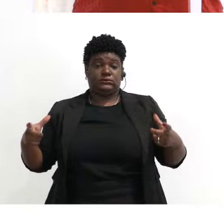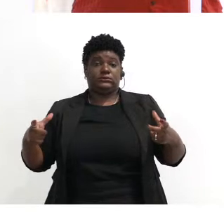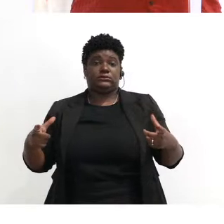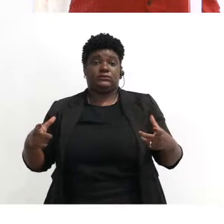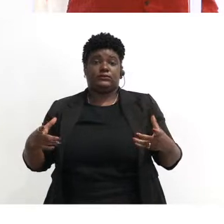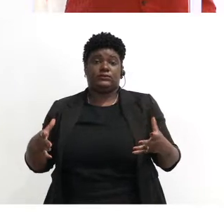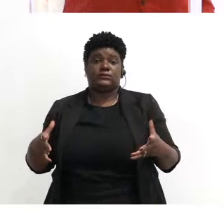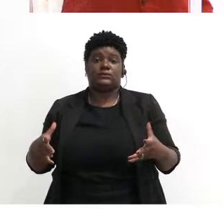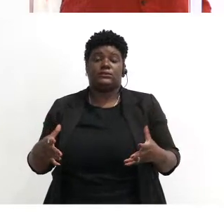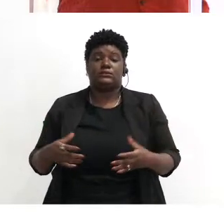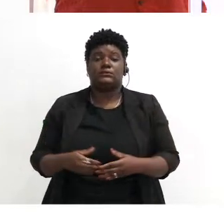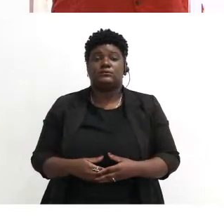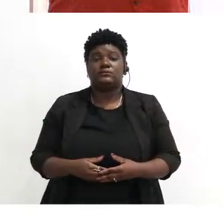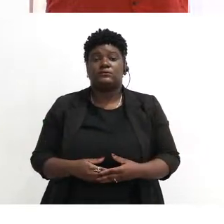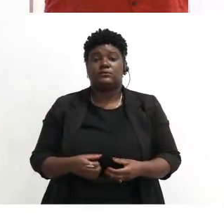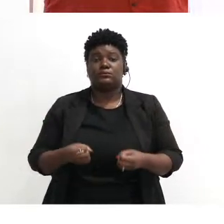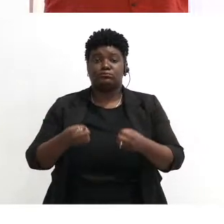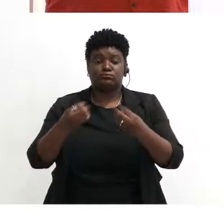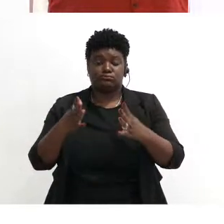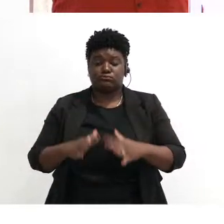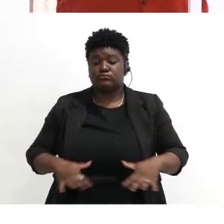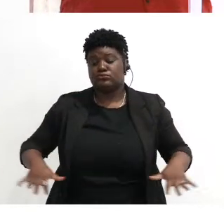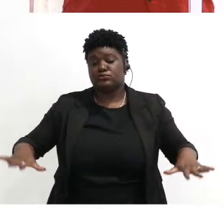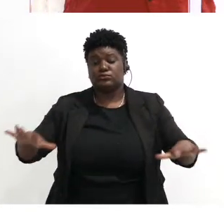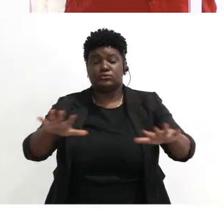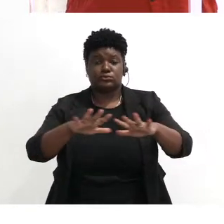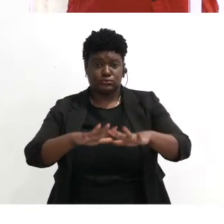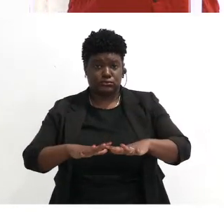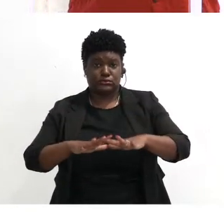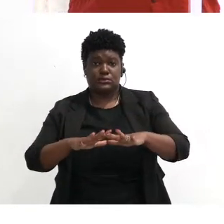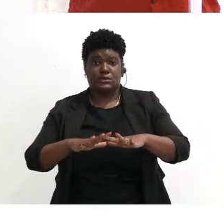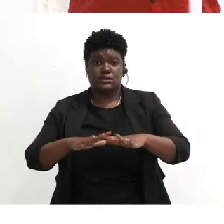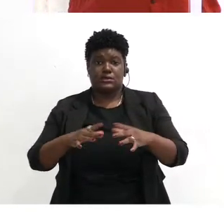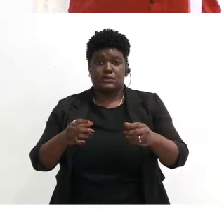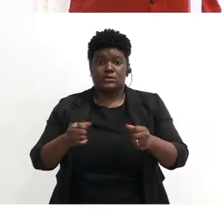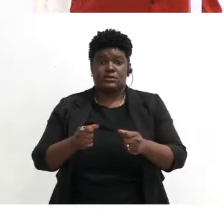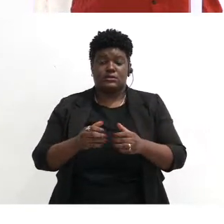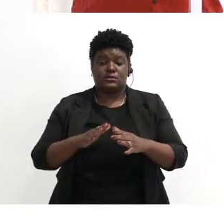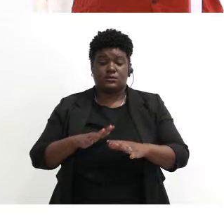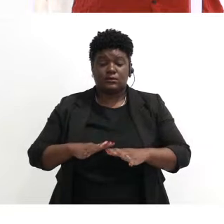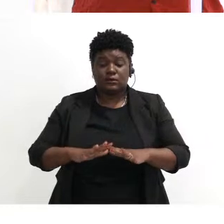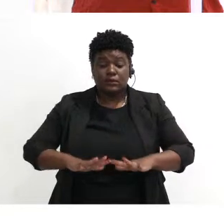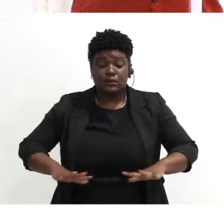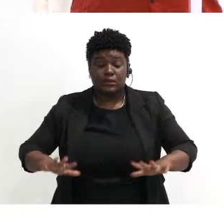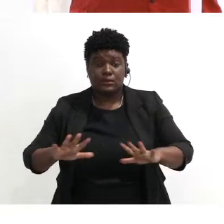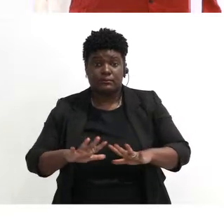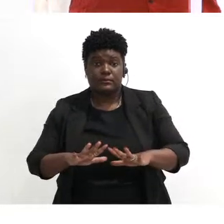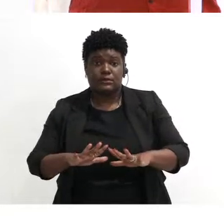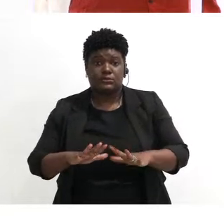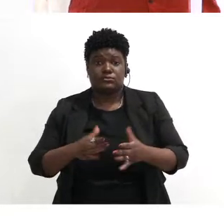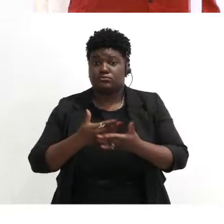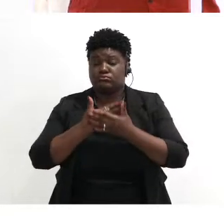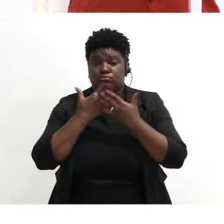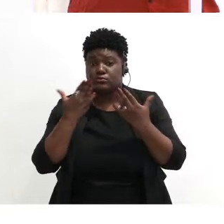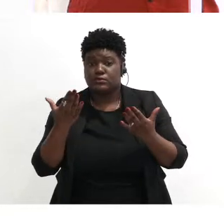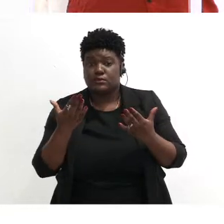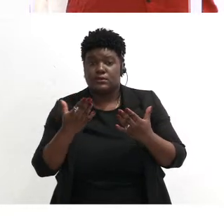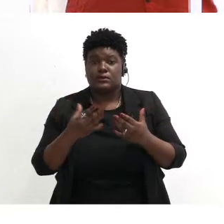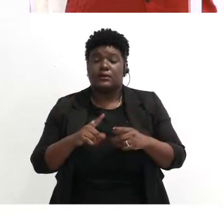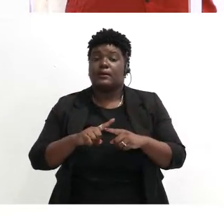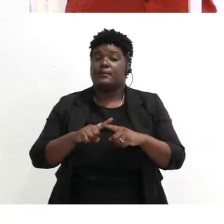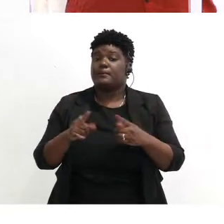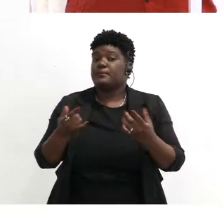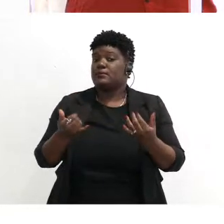into the portable era, and especially the mobile phone era, everything started to change.